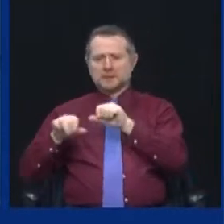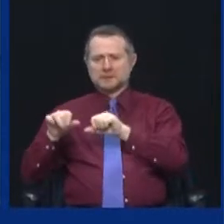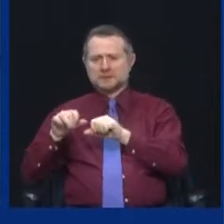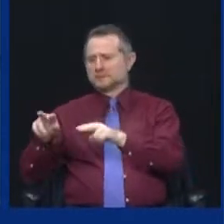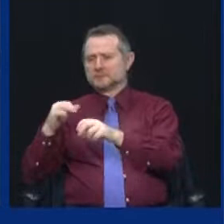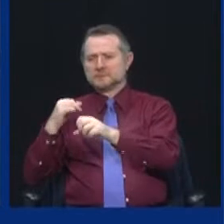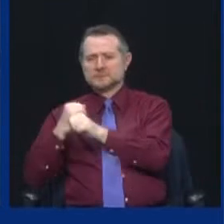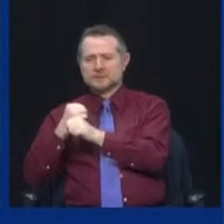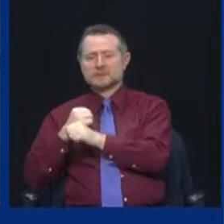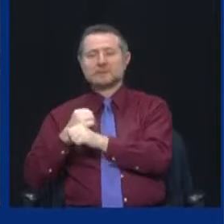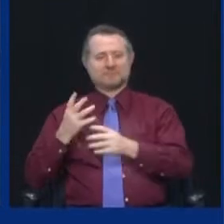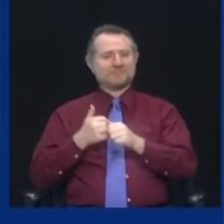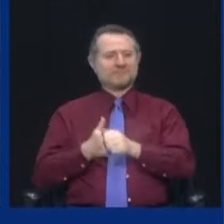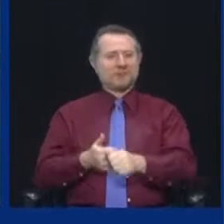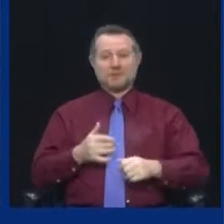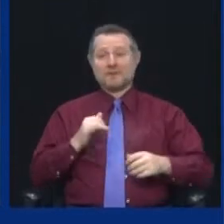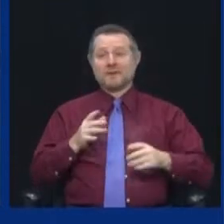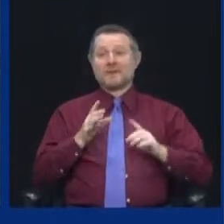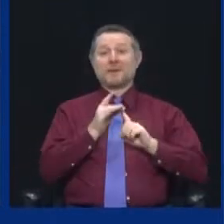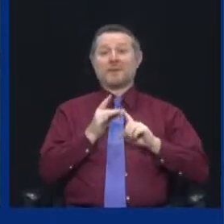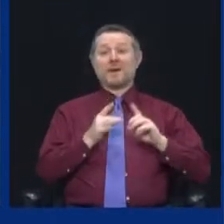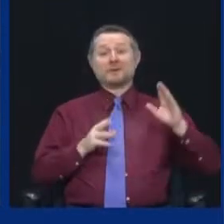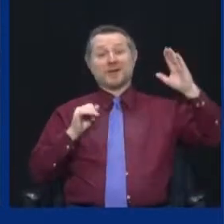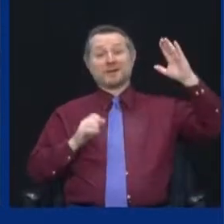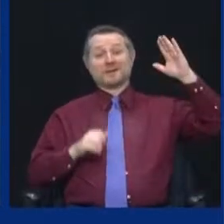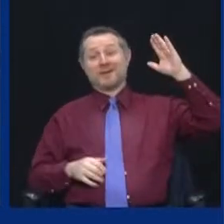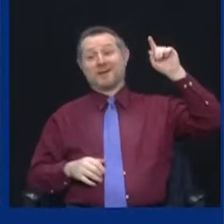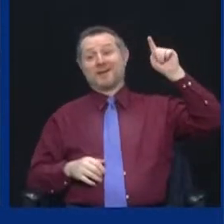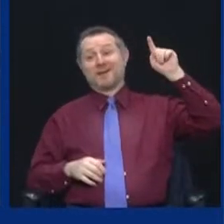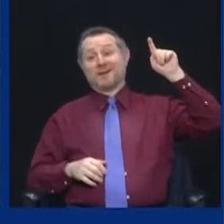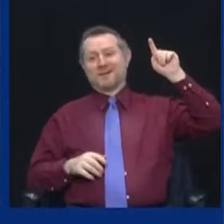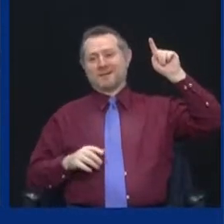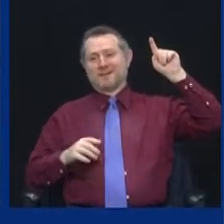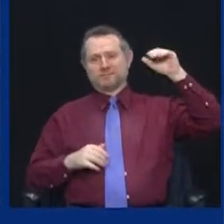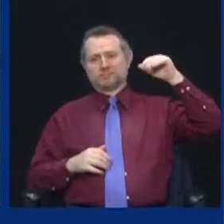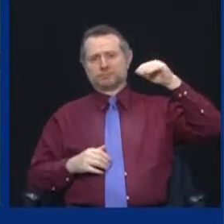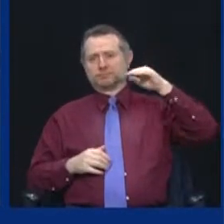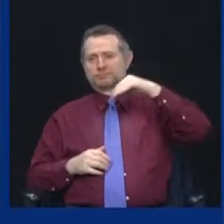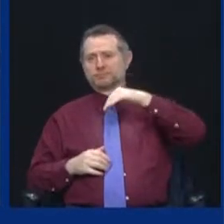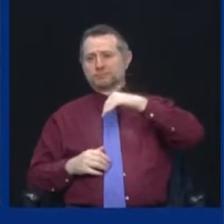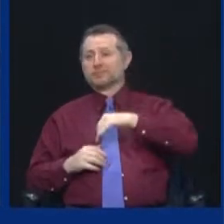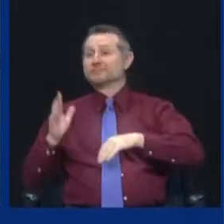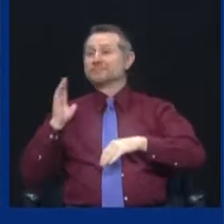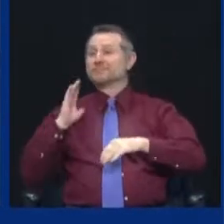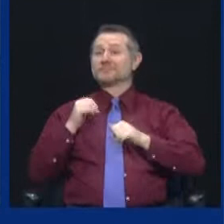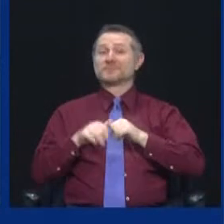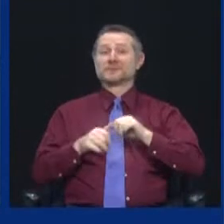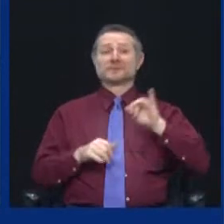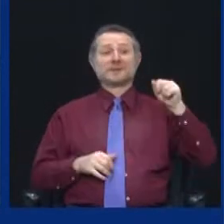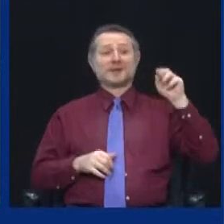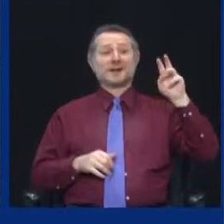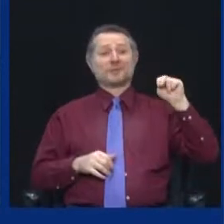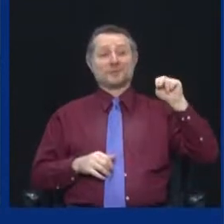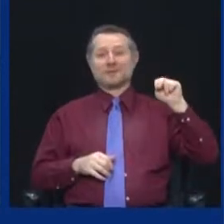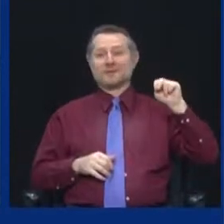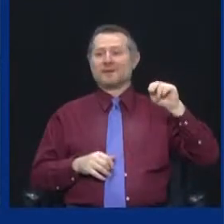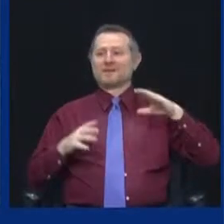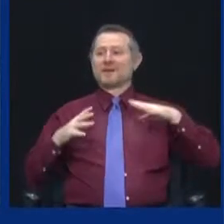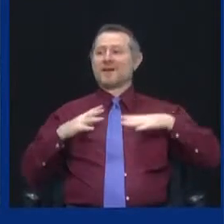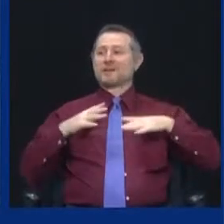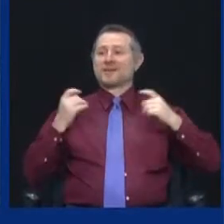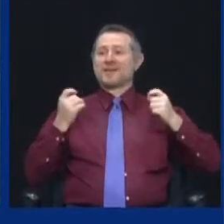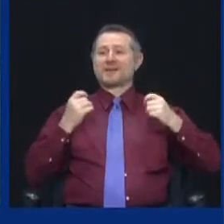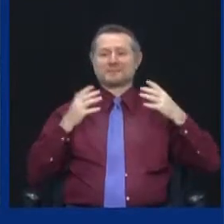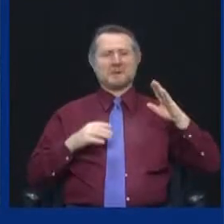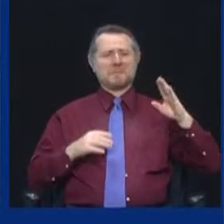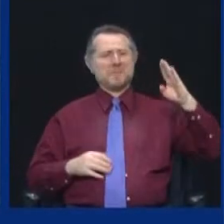And positivity rate, we've made great progress. Remember, back in January, we had that holiday surge, and